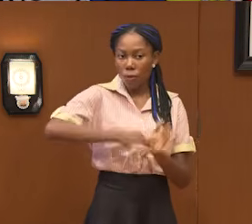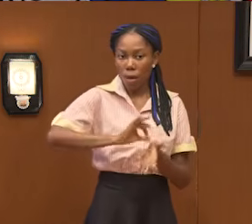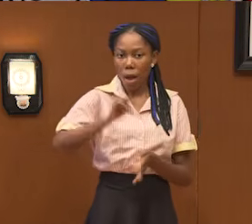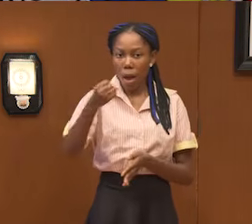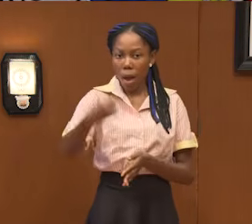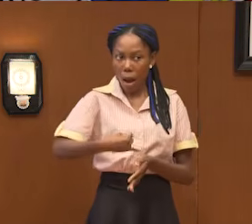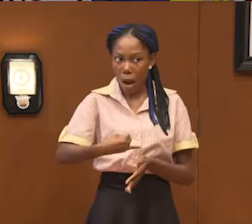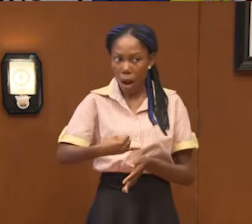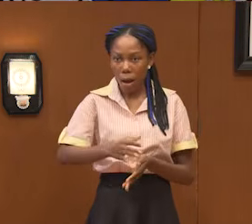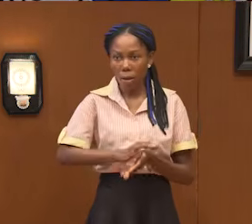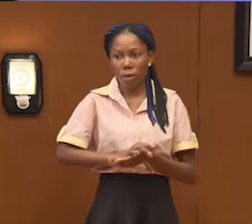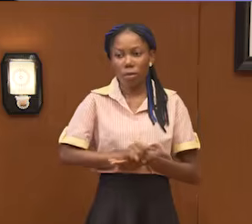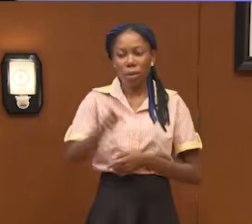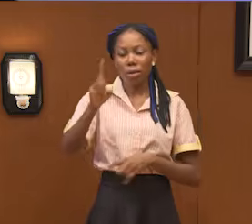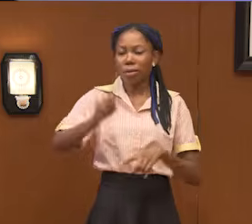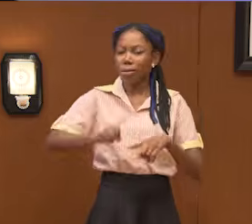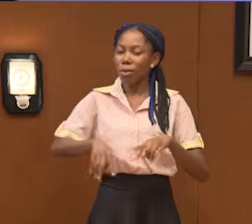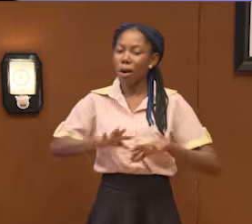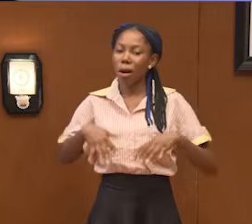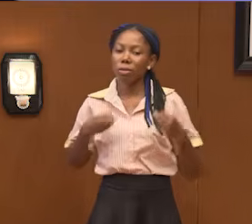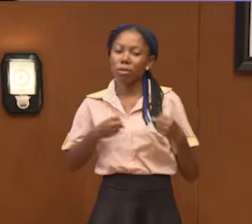half will cover the next 3 months. Cover.